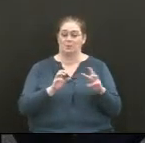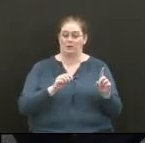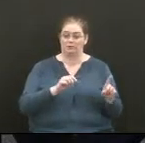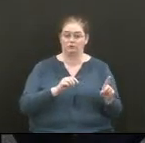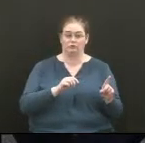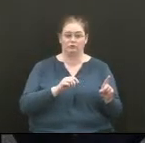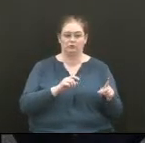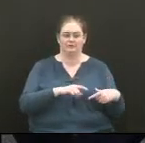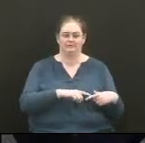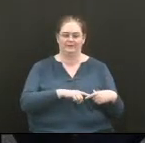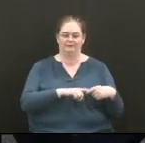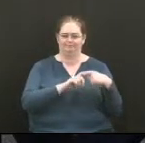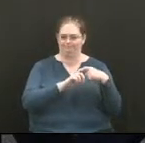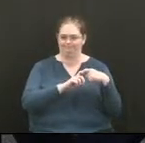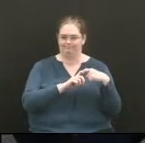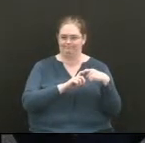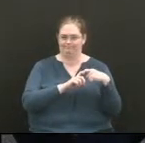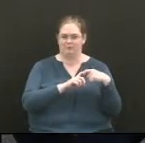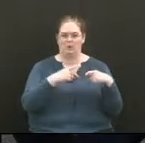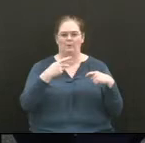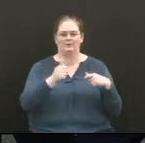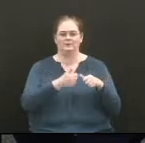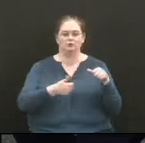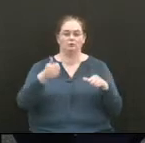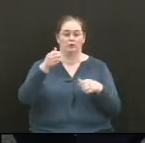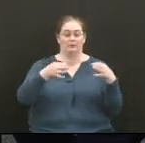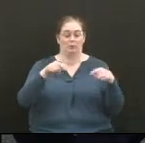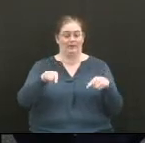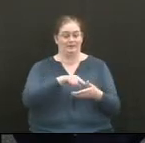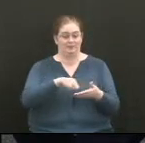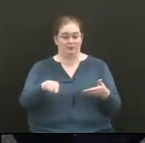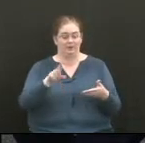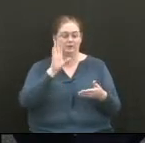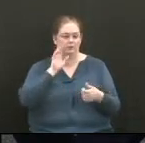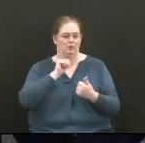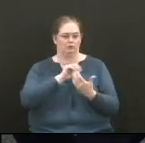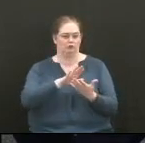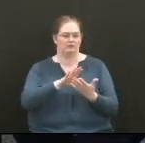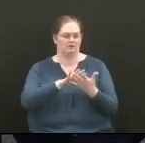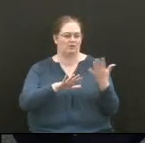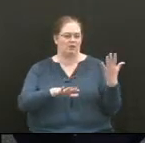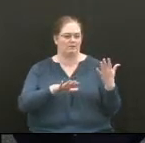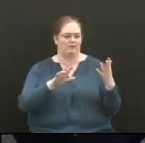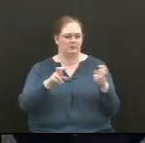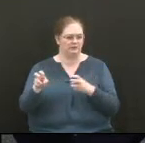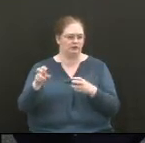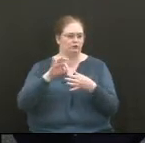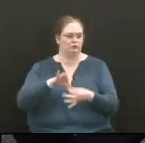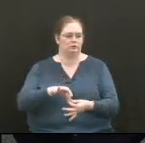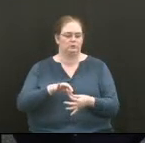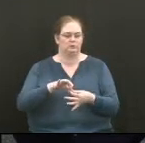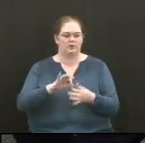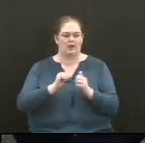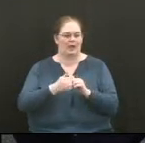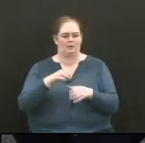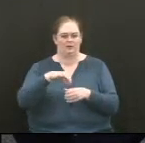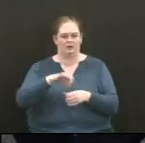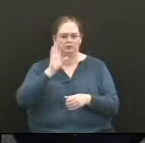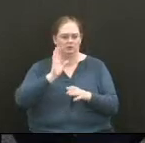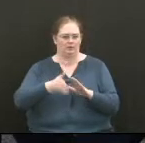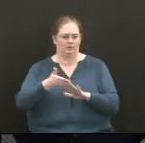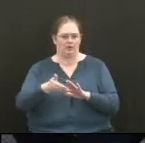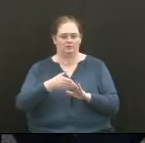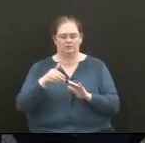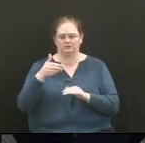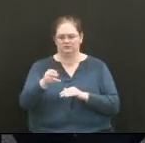essentially been put on hold while the Pennsylvania Supreme Court this week is addressing a lot of these issues concerning how the election will be conducted